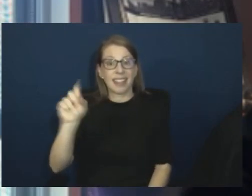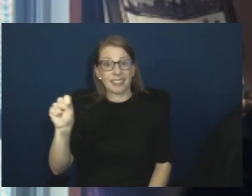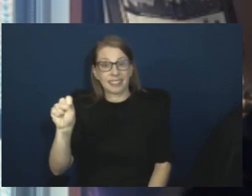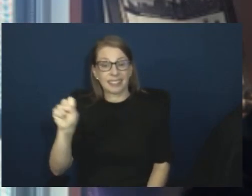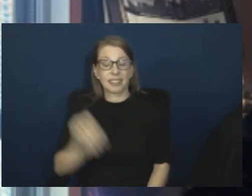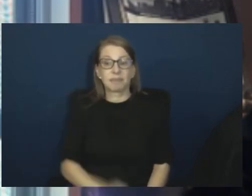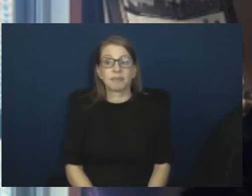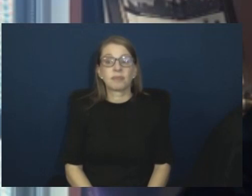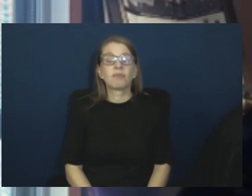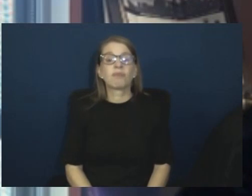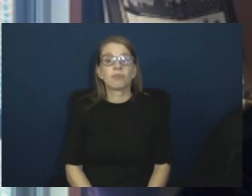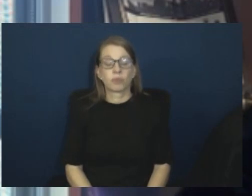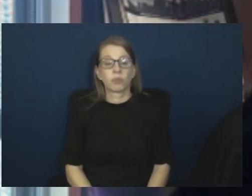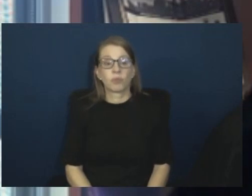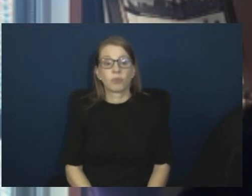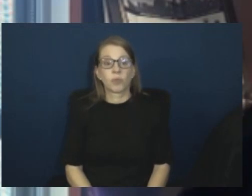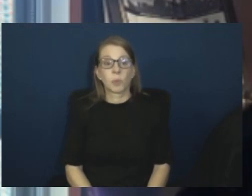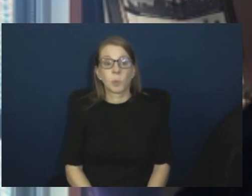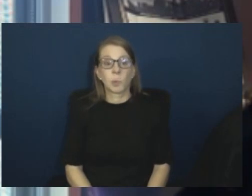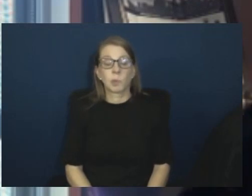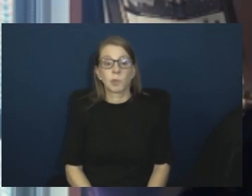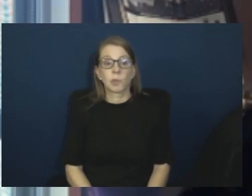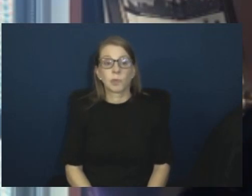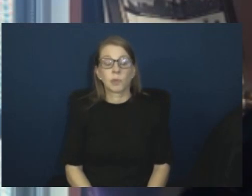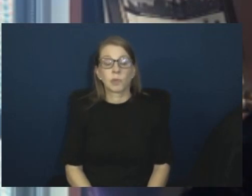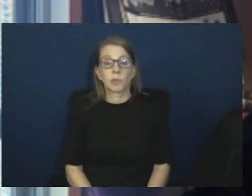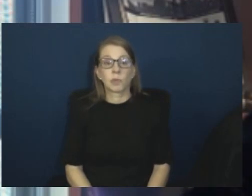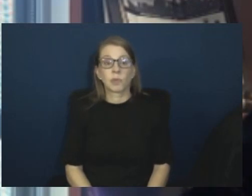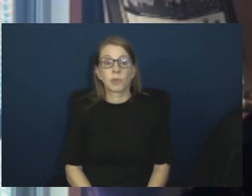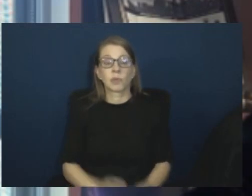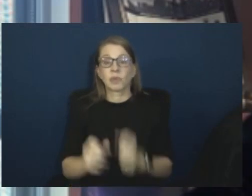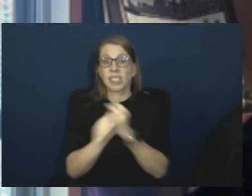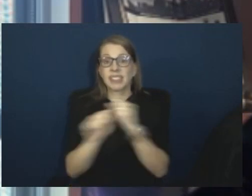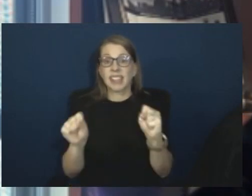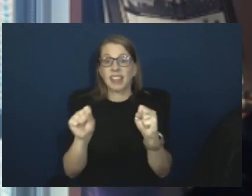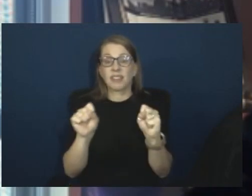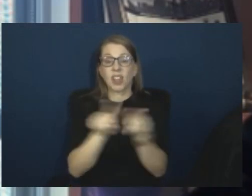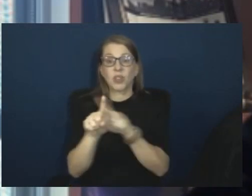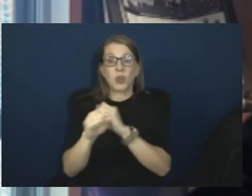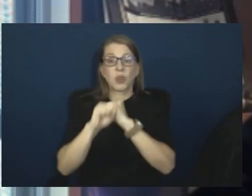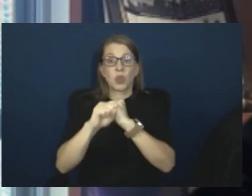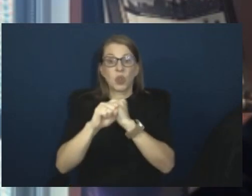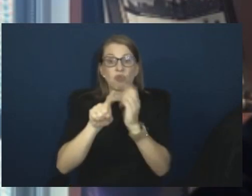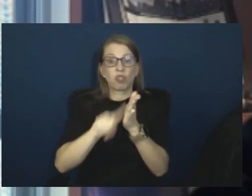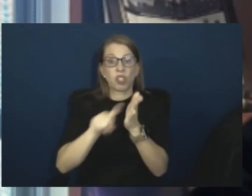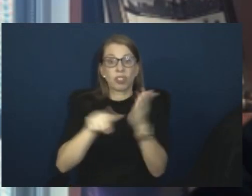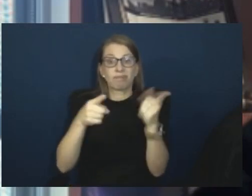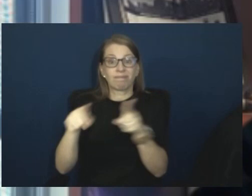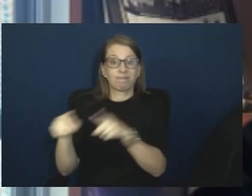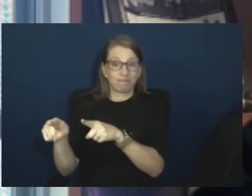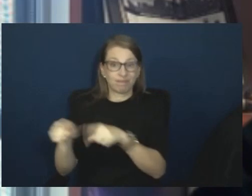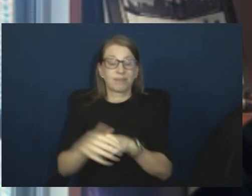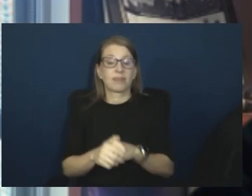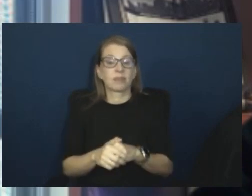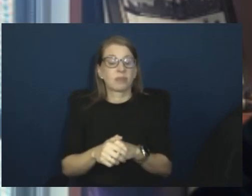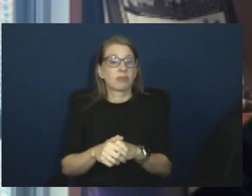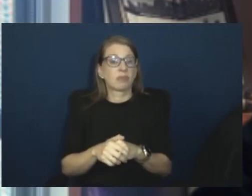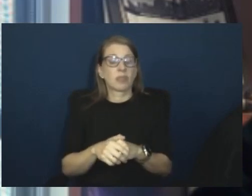facility which enables safe and secure research on a whole variety